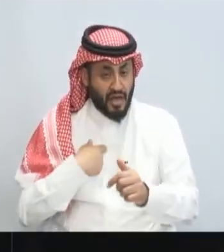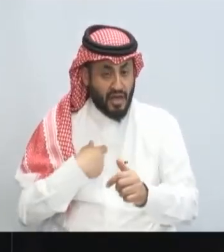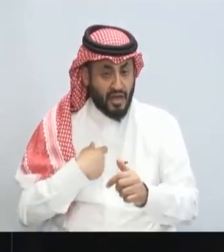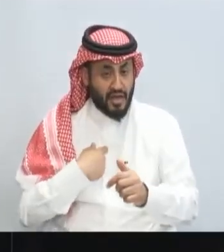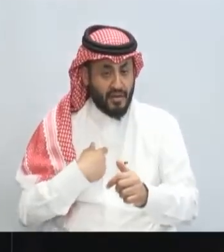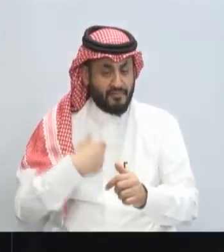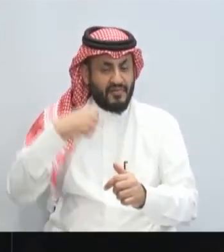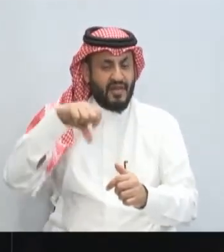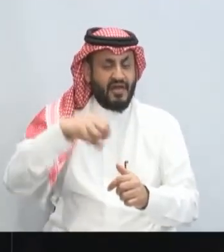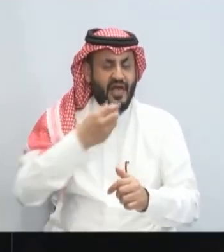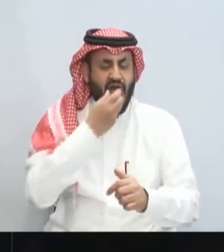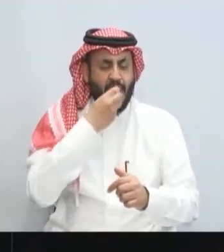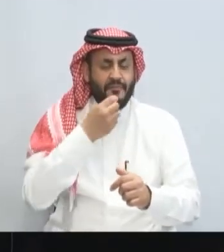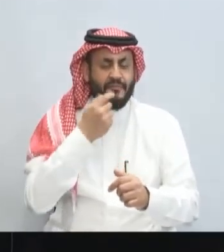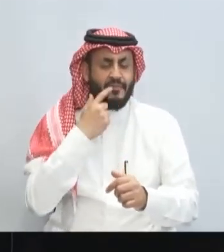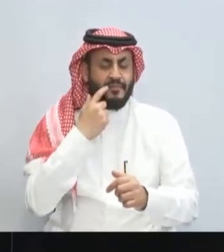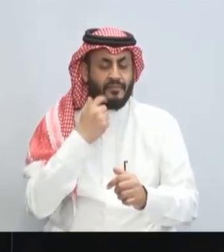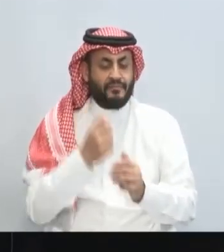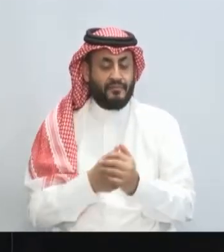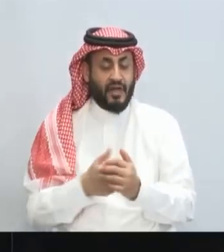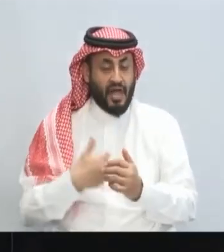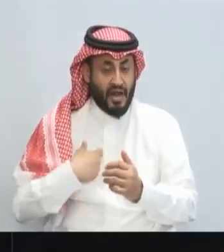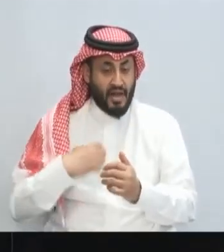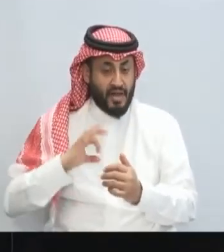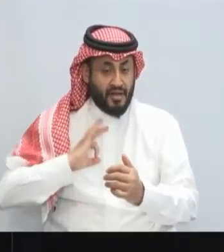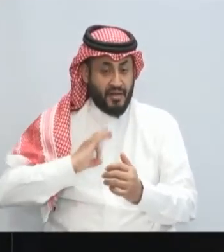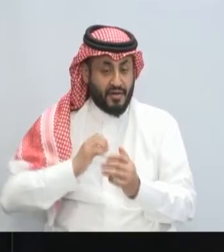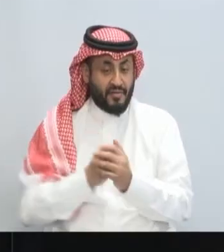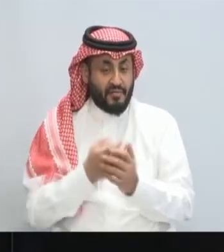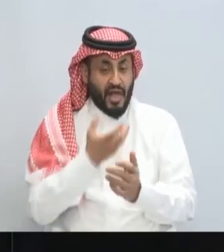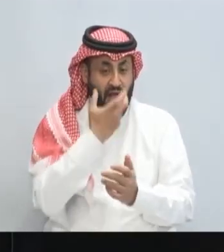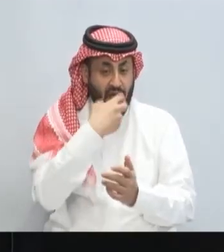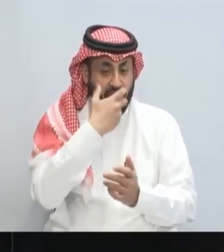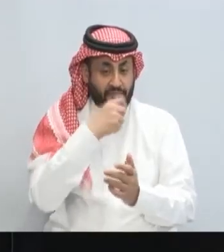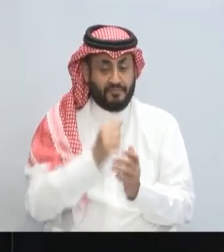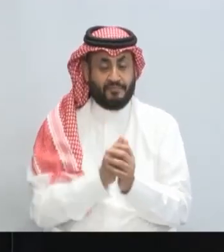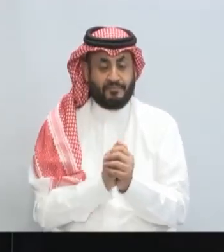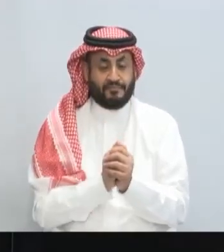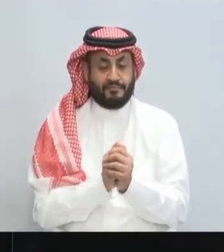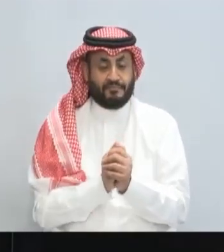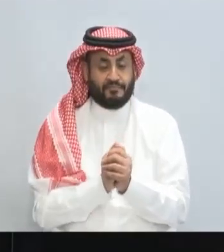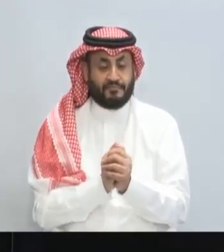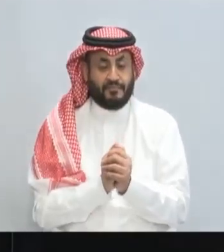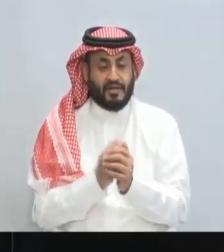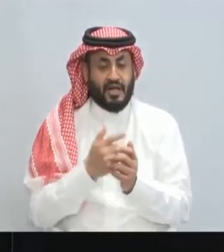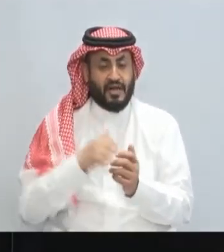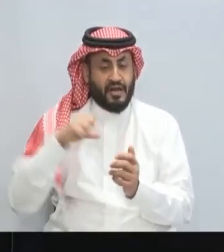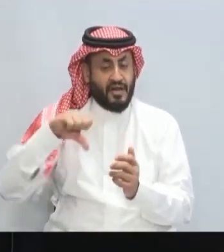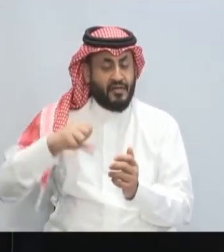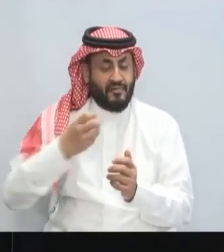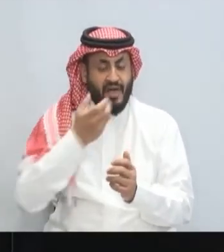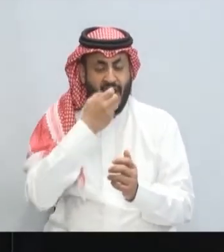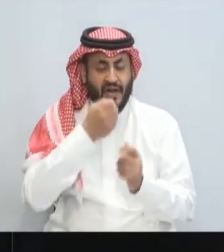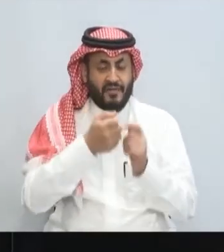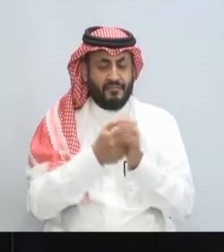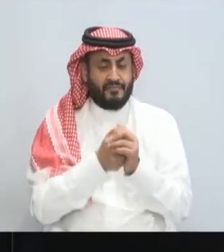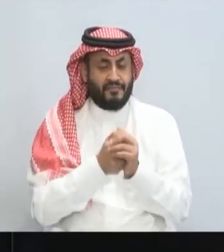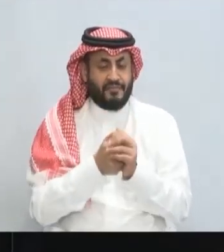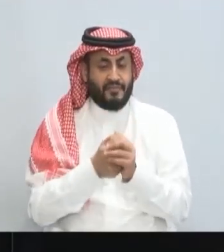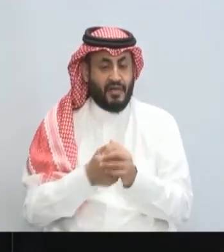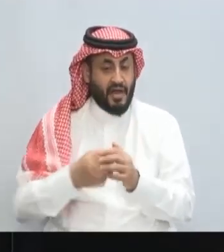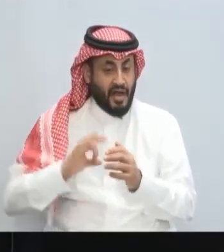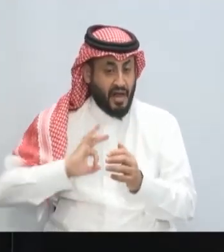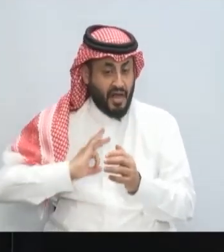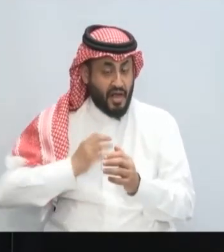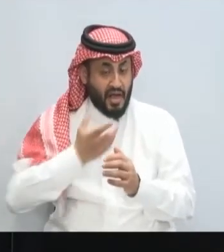tomatoes. I like apples. I don't like tomatoes. I